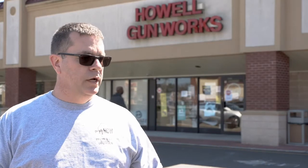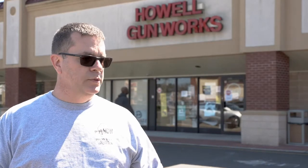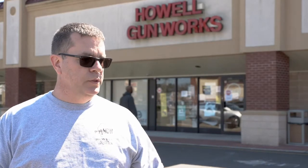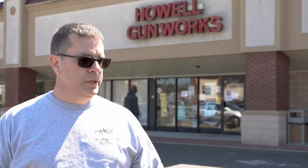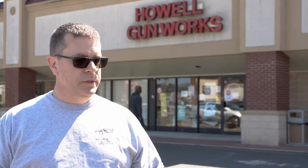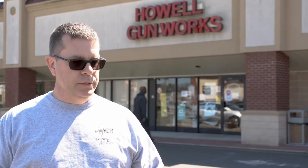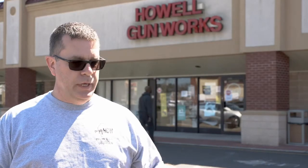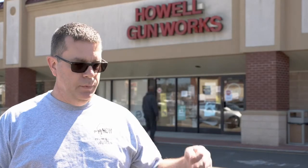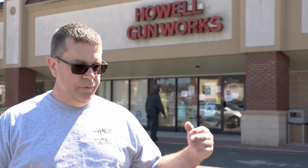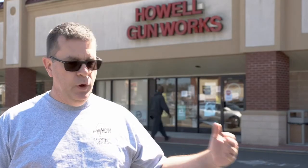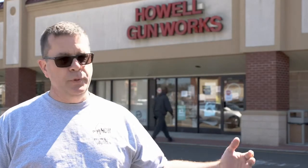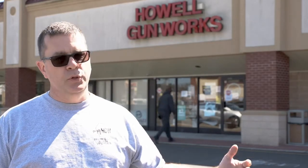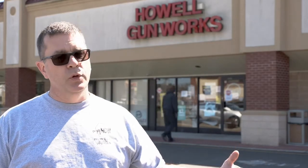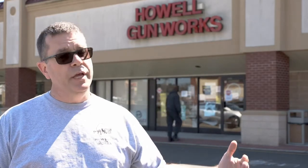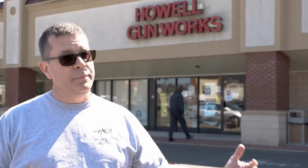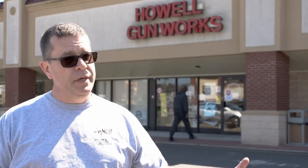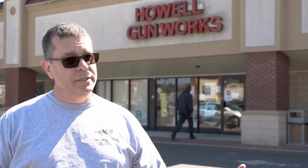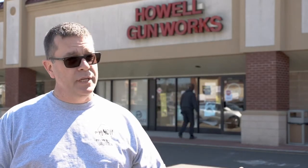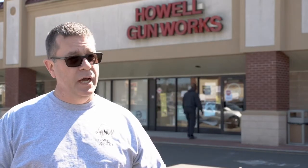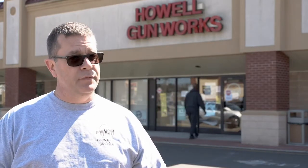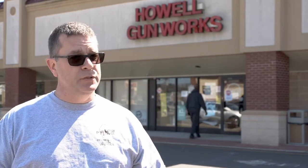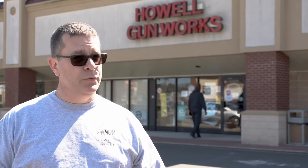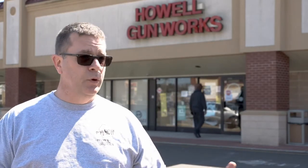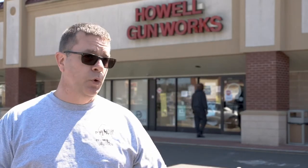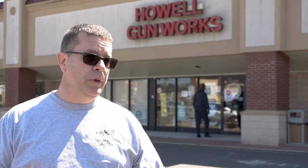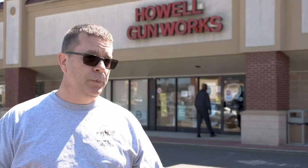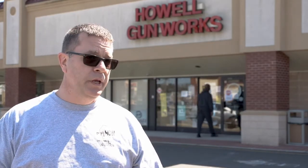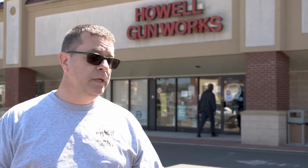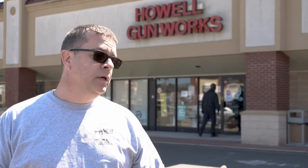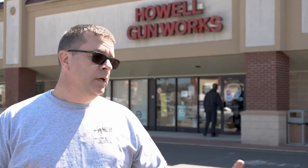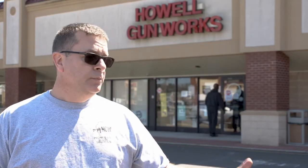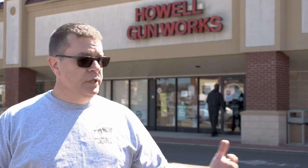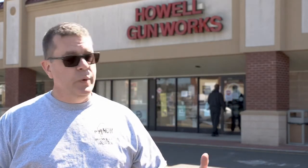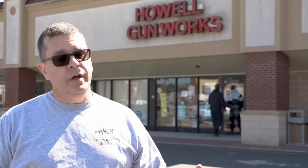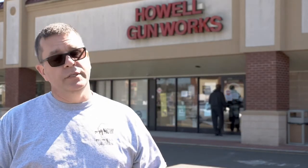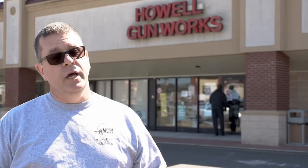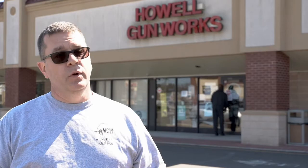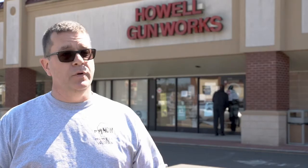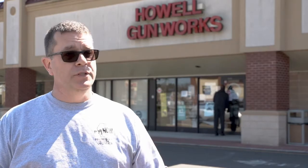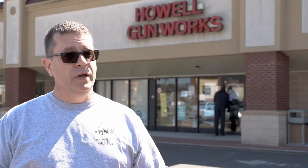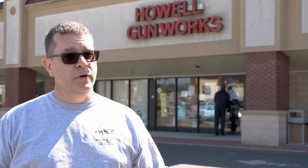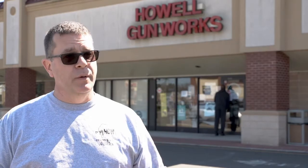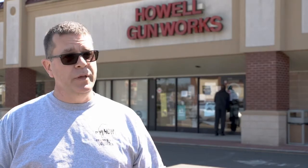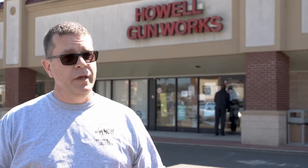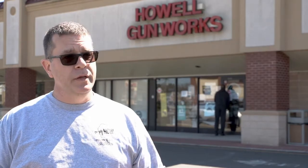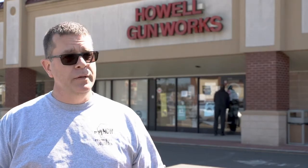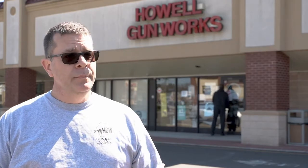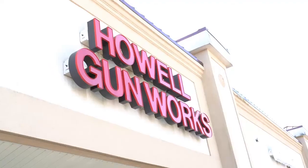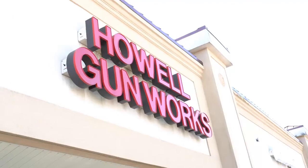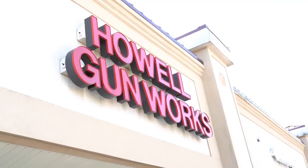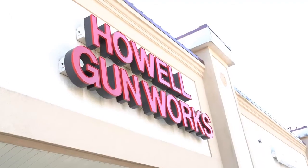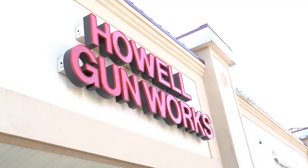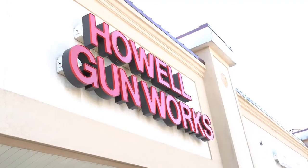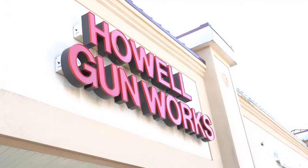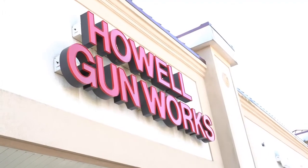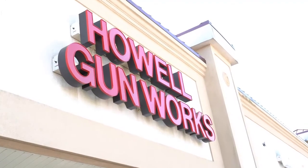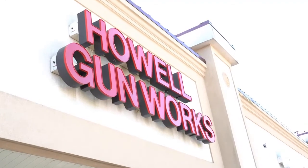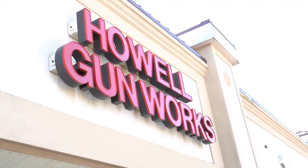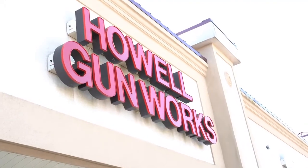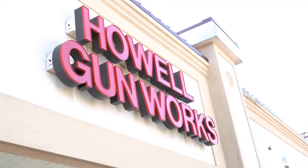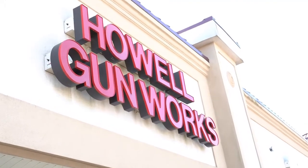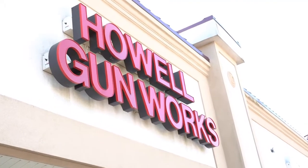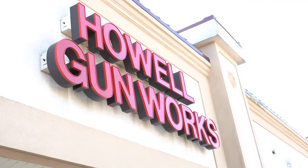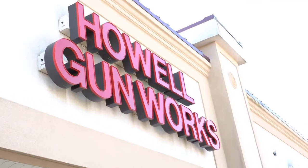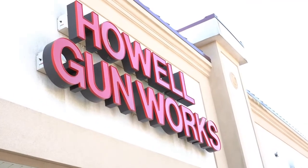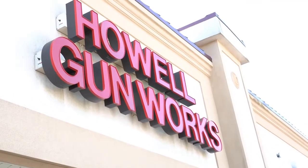to tell our customers, you know, just when if you open the door, take a peek inside. If there's three or more people in, please wait outside. One of our staff will come and get you. Be sure to call your